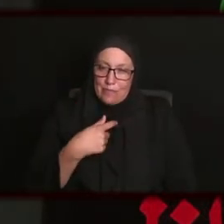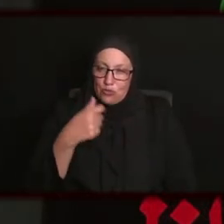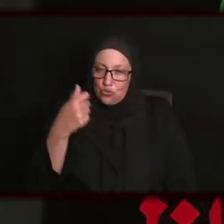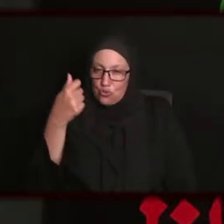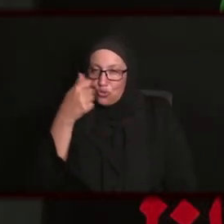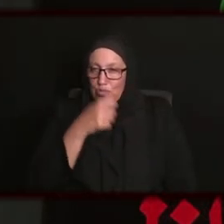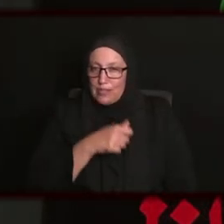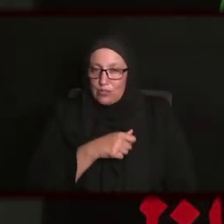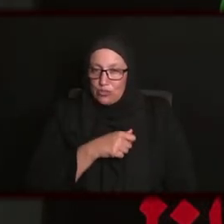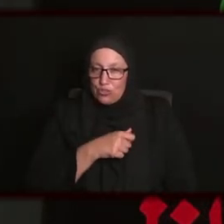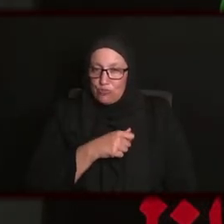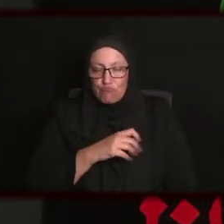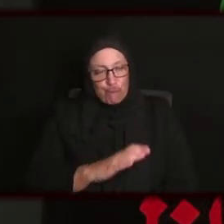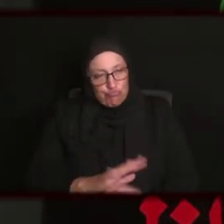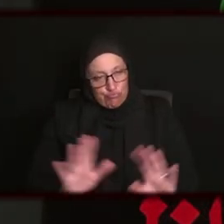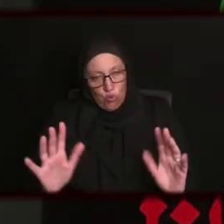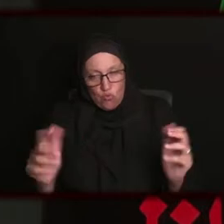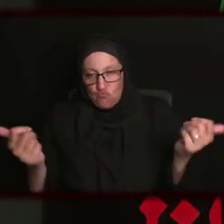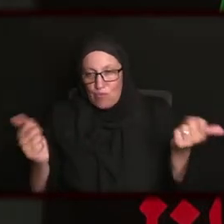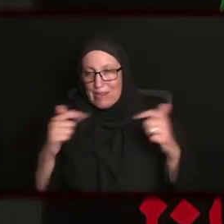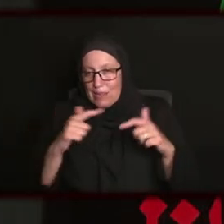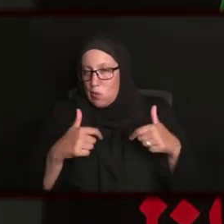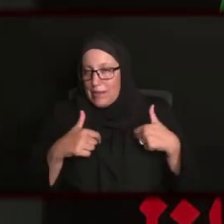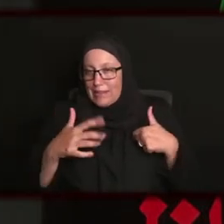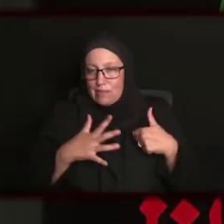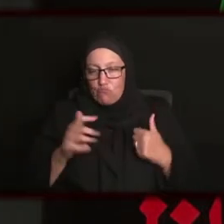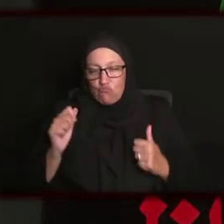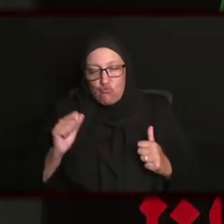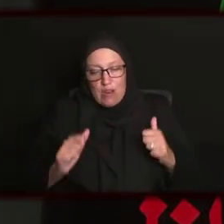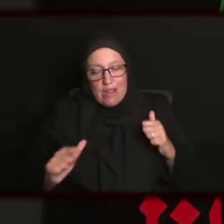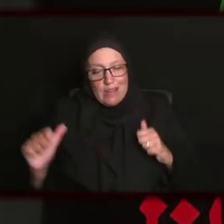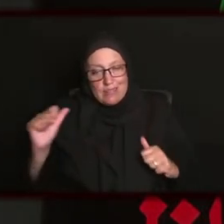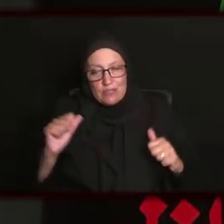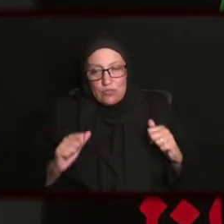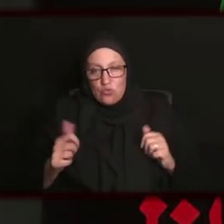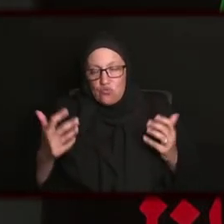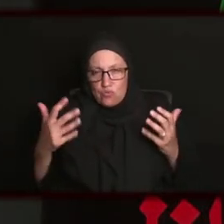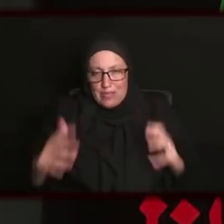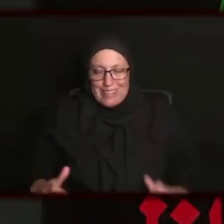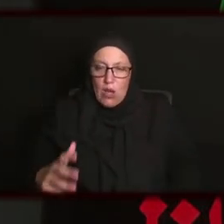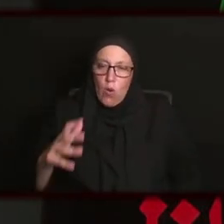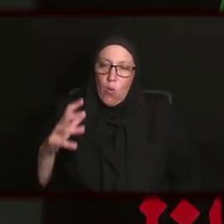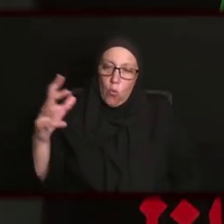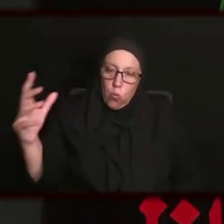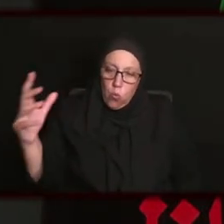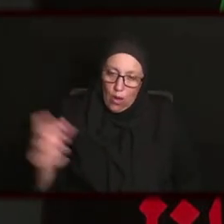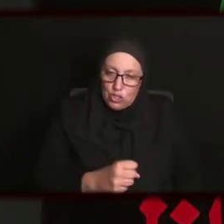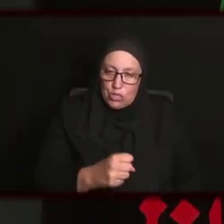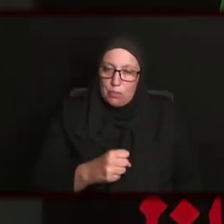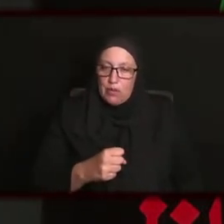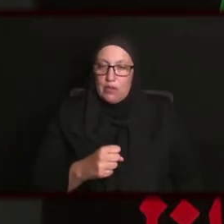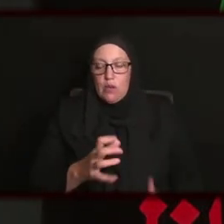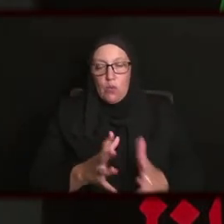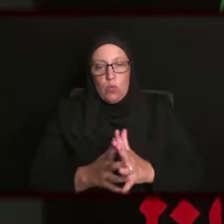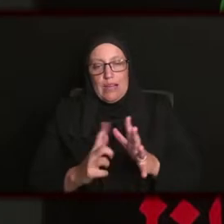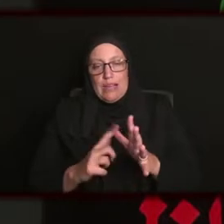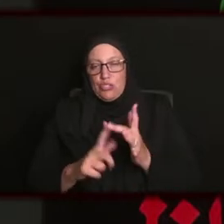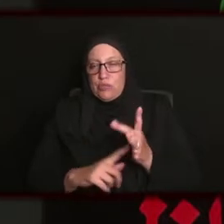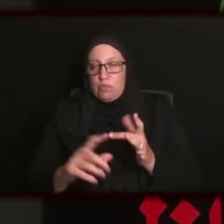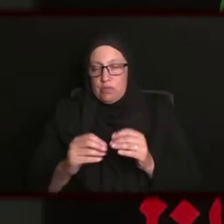we've already said we need the practice. We need to do the wajib and avoid the haram. And we need to